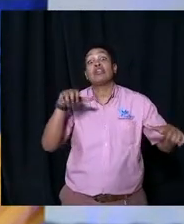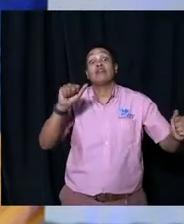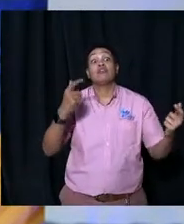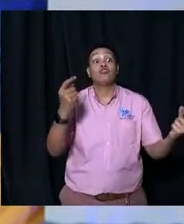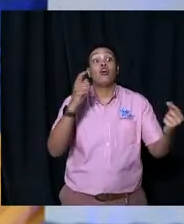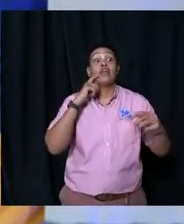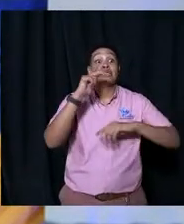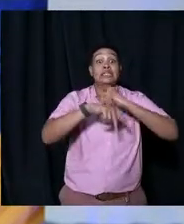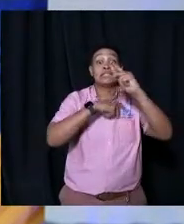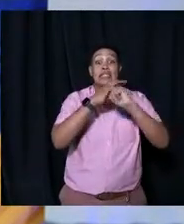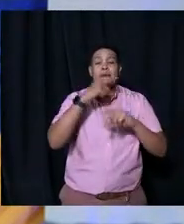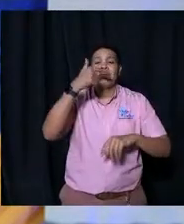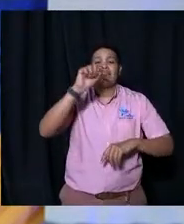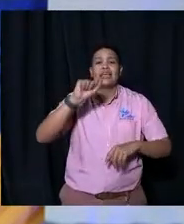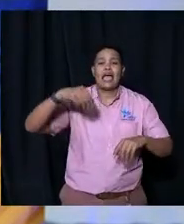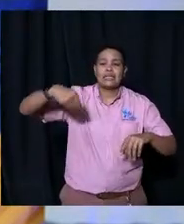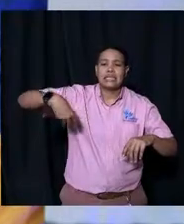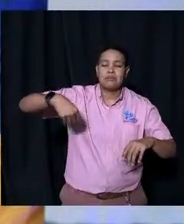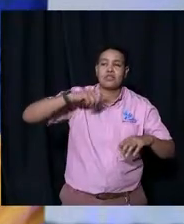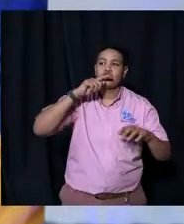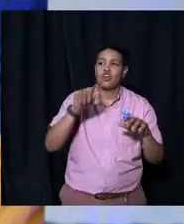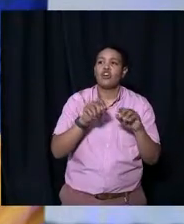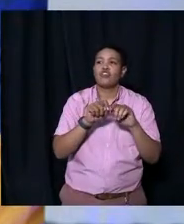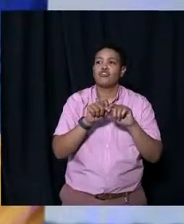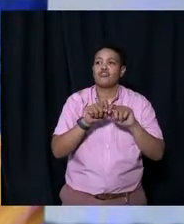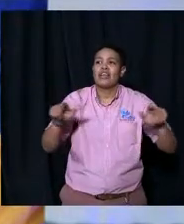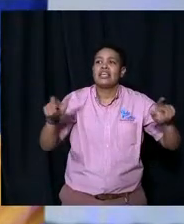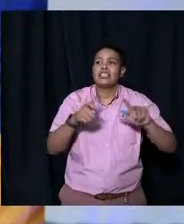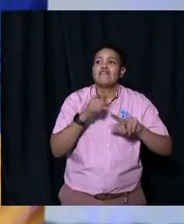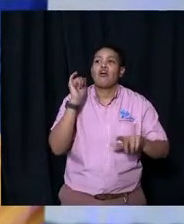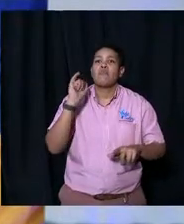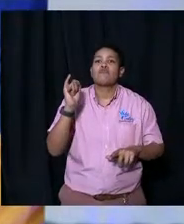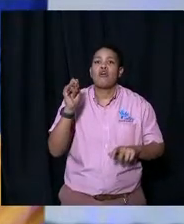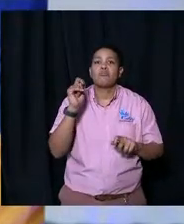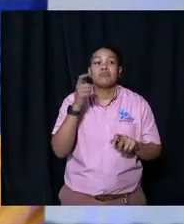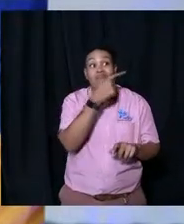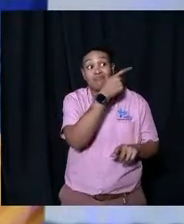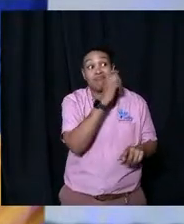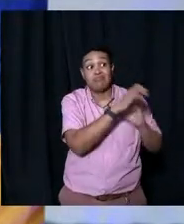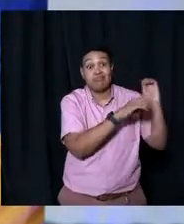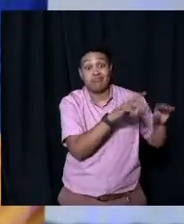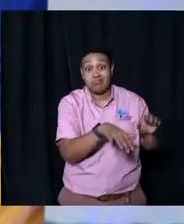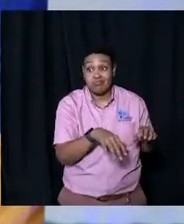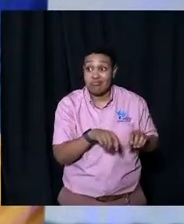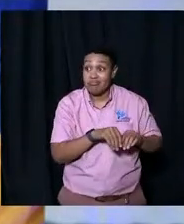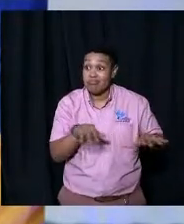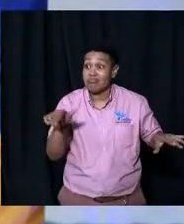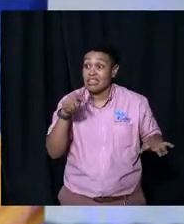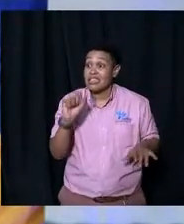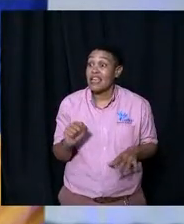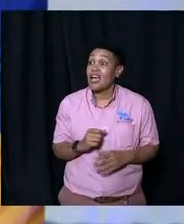type of gas emissions that are released from disposal sites? See that all?